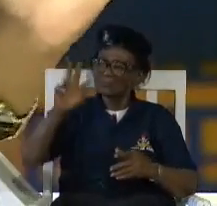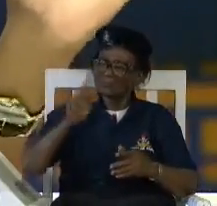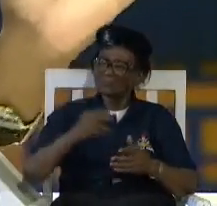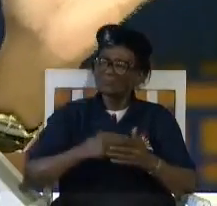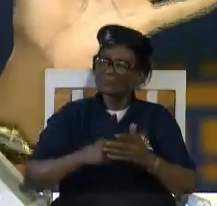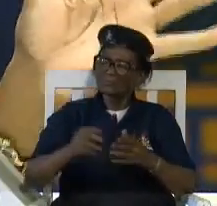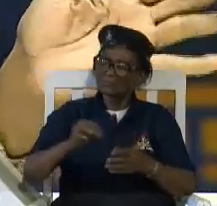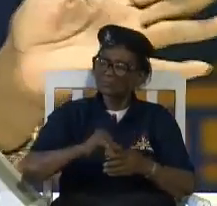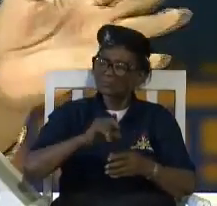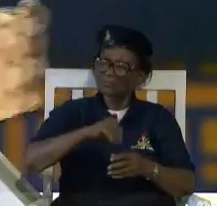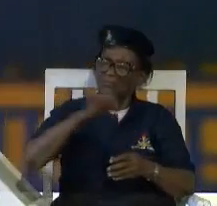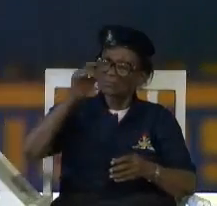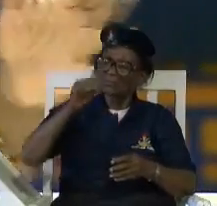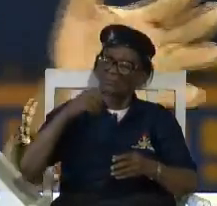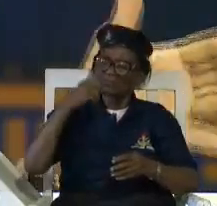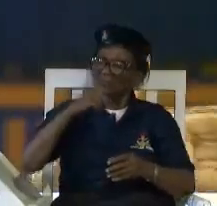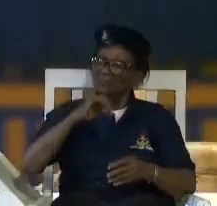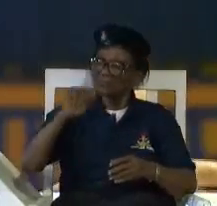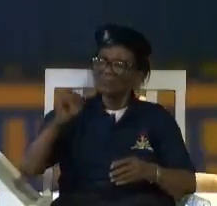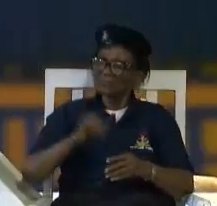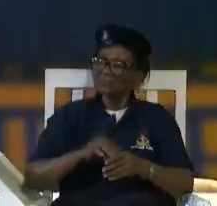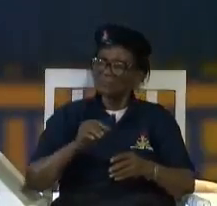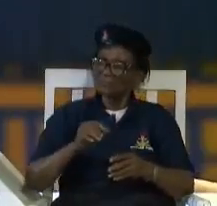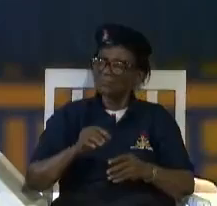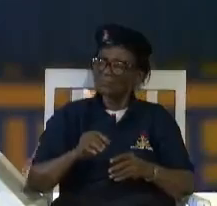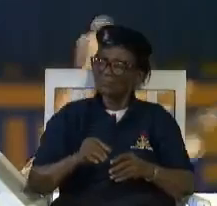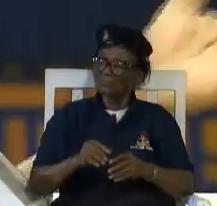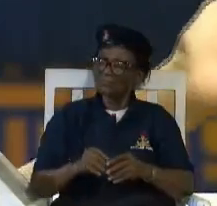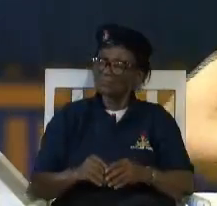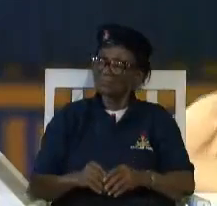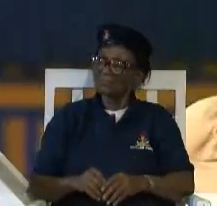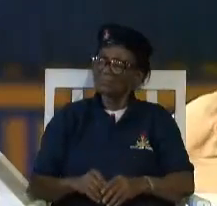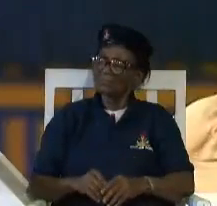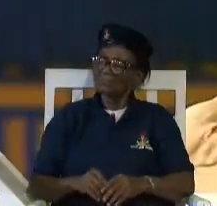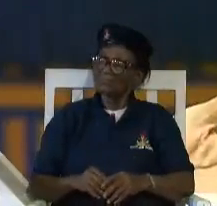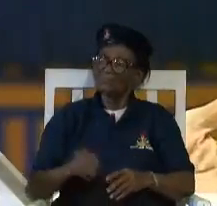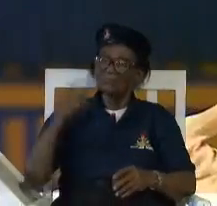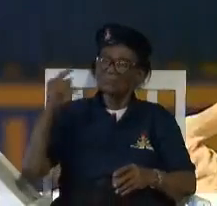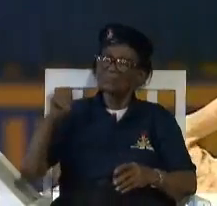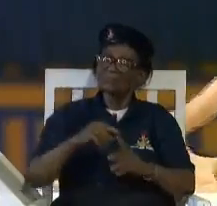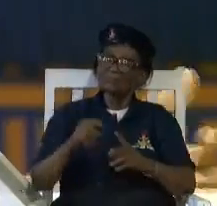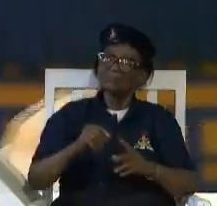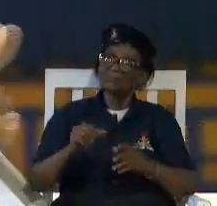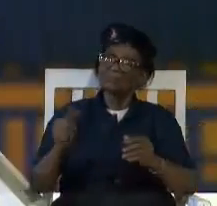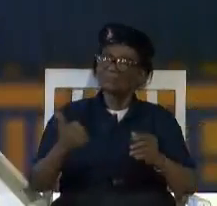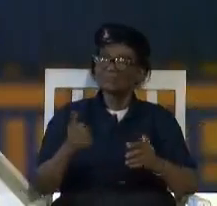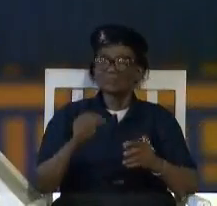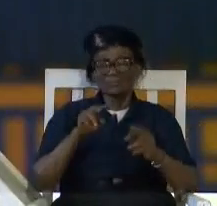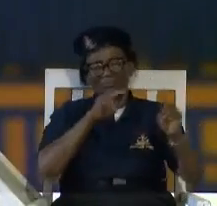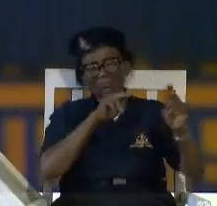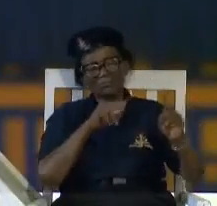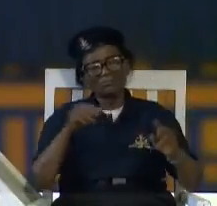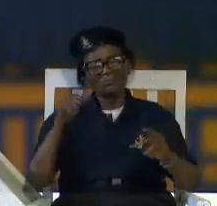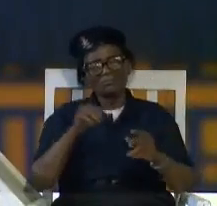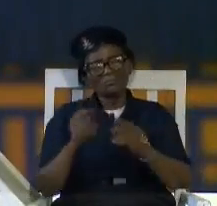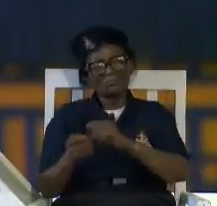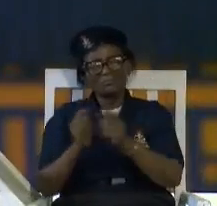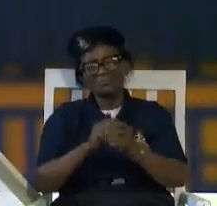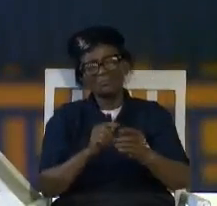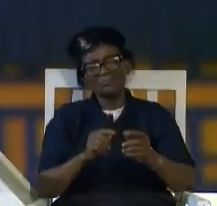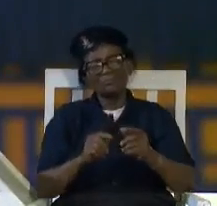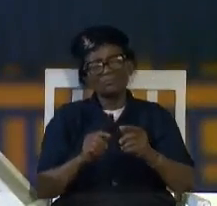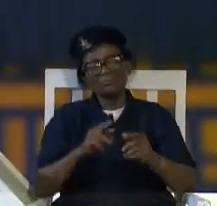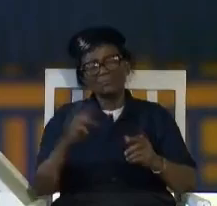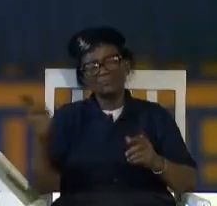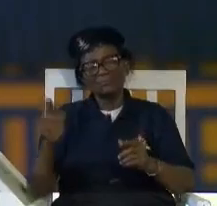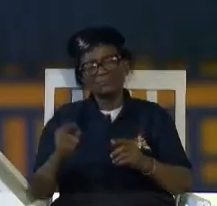Spirit baptism. And while the others were watching, the power fell on them. They turned to the right.